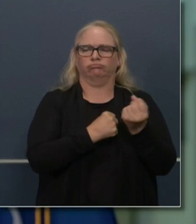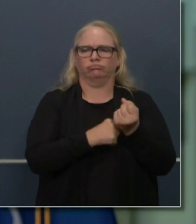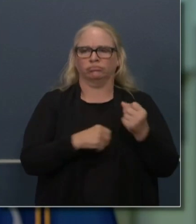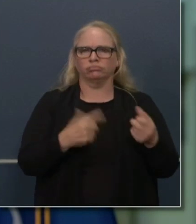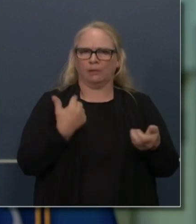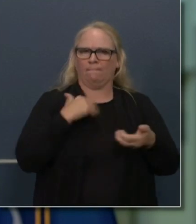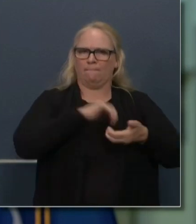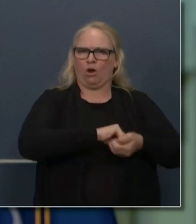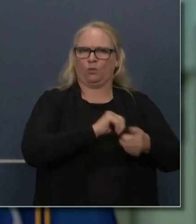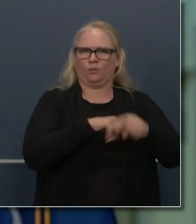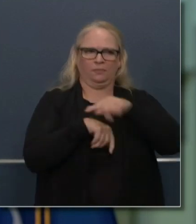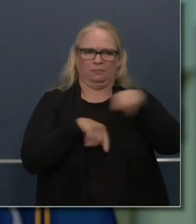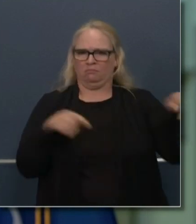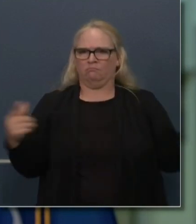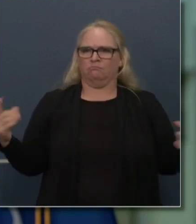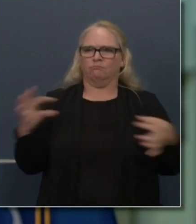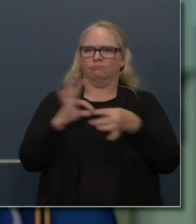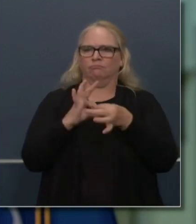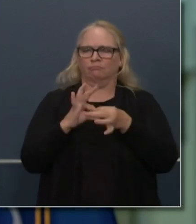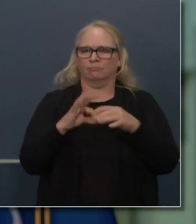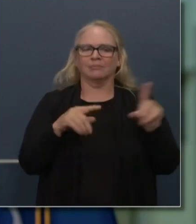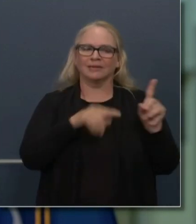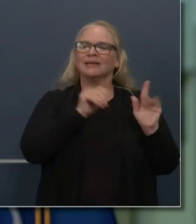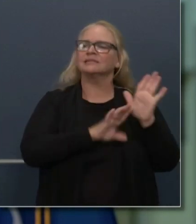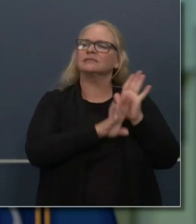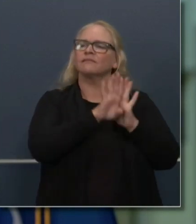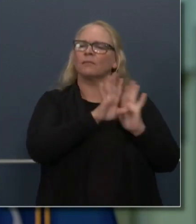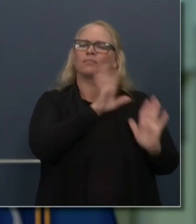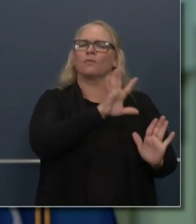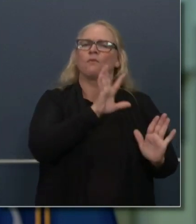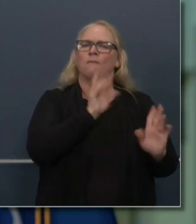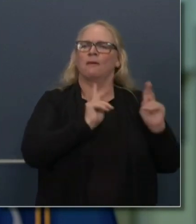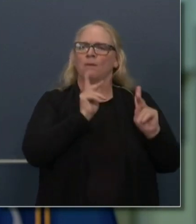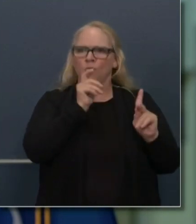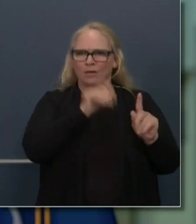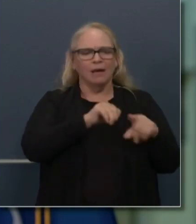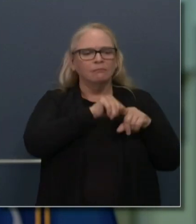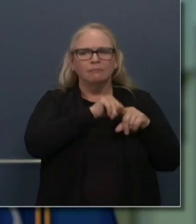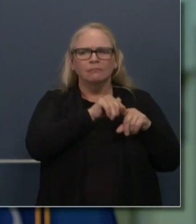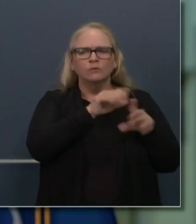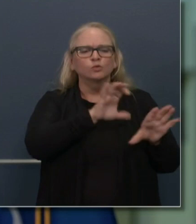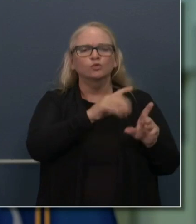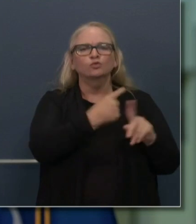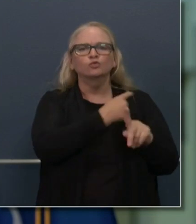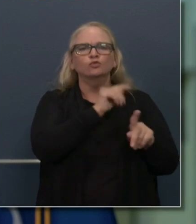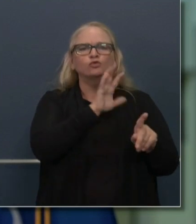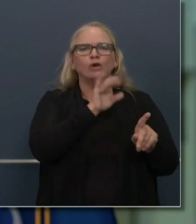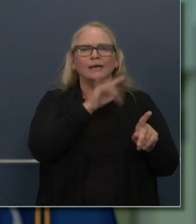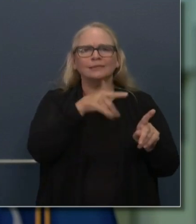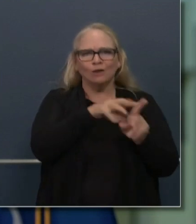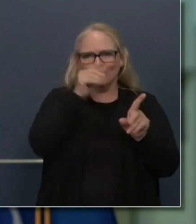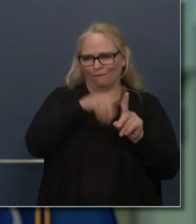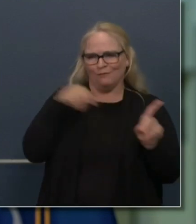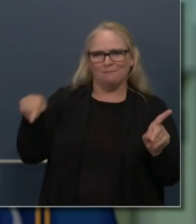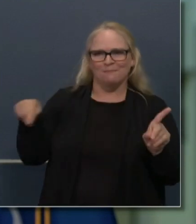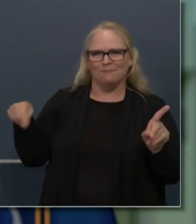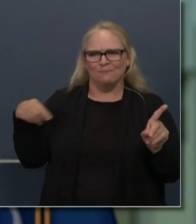can to make more robust the contact tracing efforts, particularly as it relates to school reopenings in the